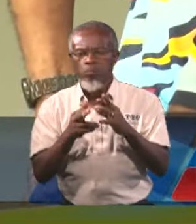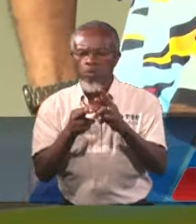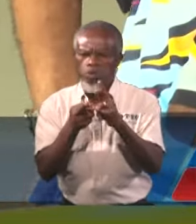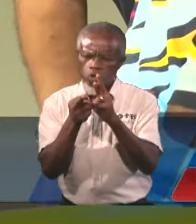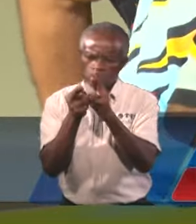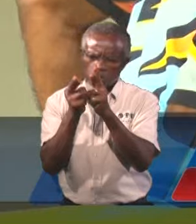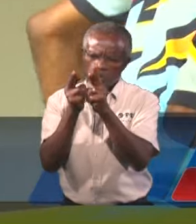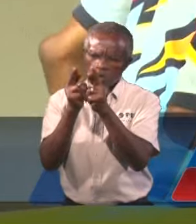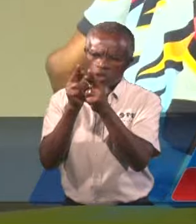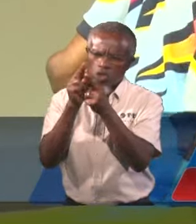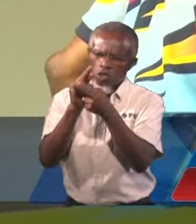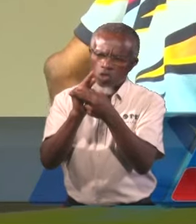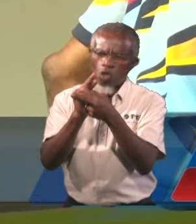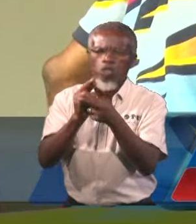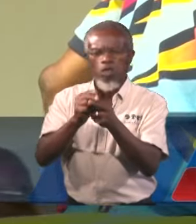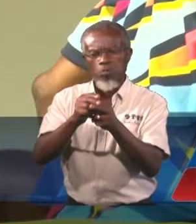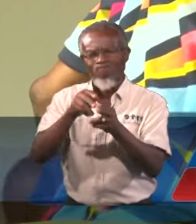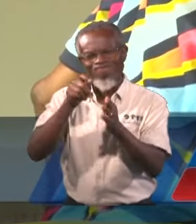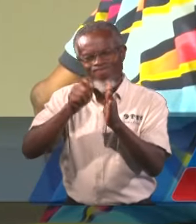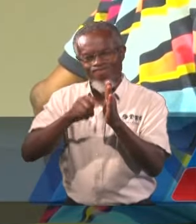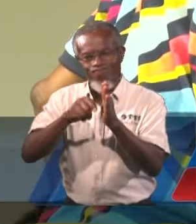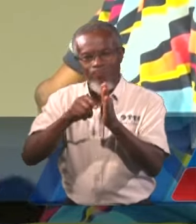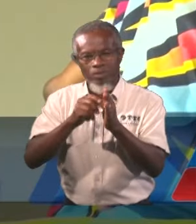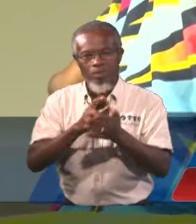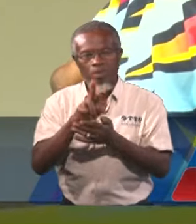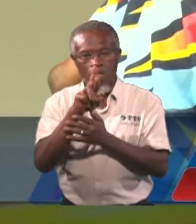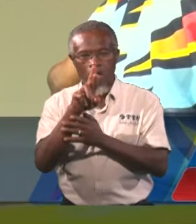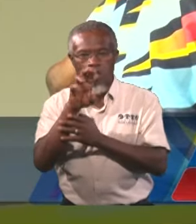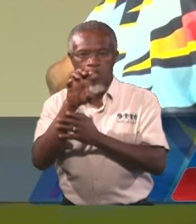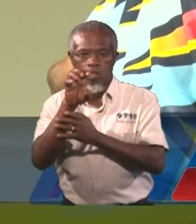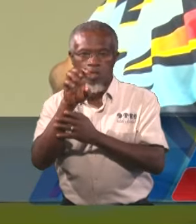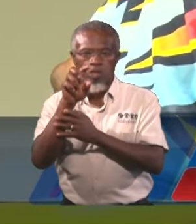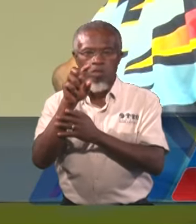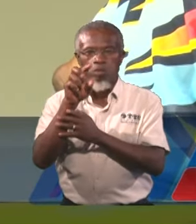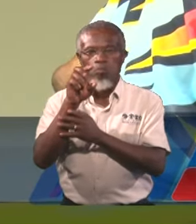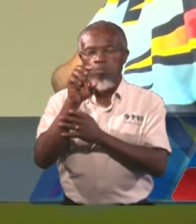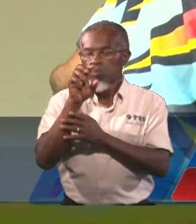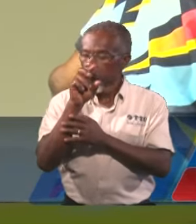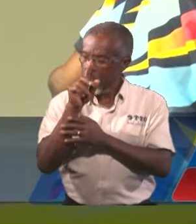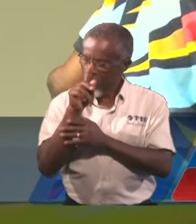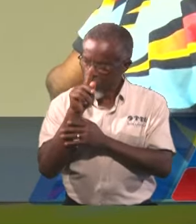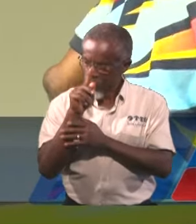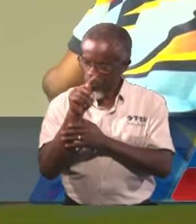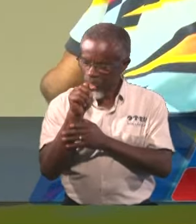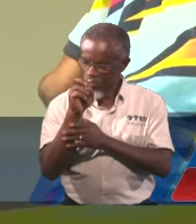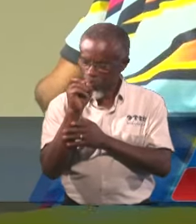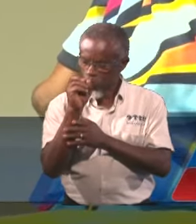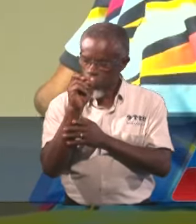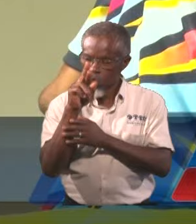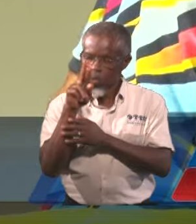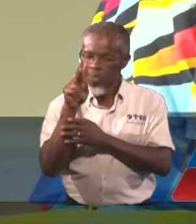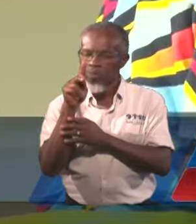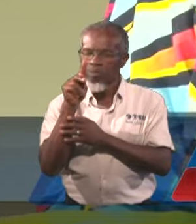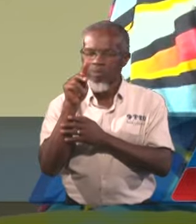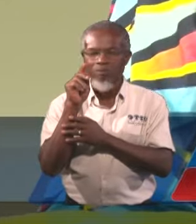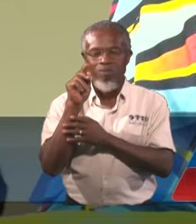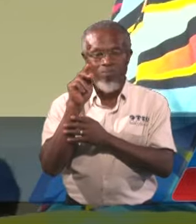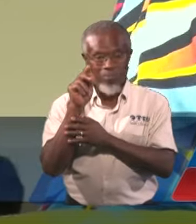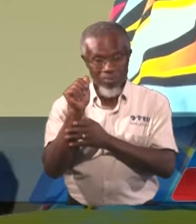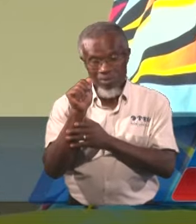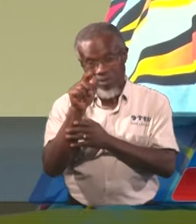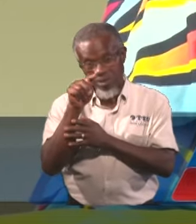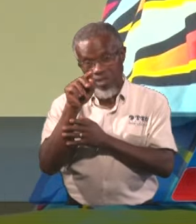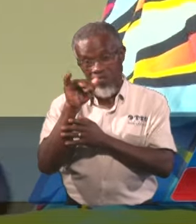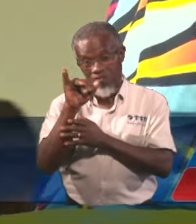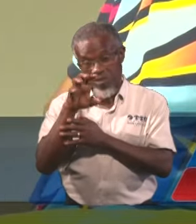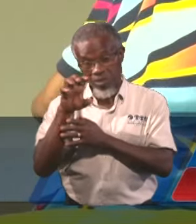retired Commissioner of Prisons, rehabilitation and restorative justice continues to assist inmates. He believes mutual